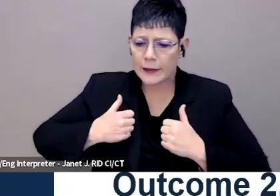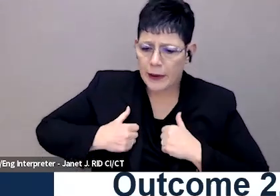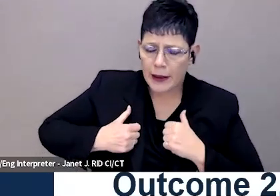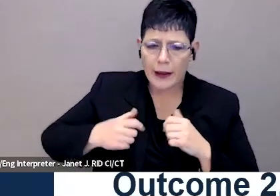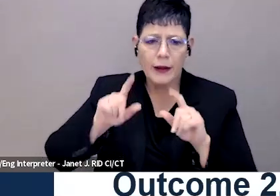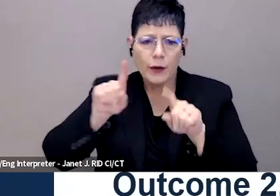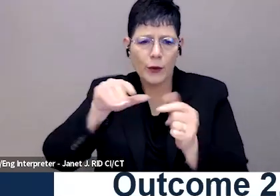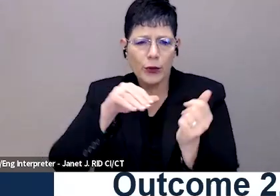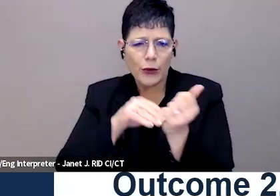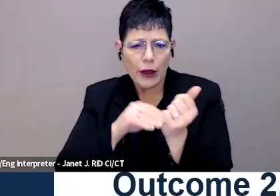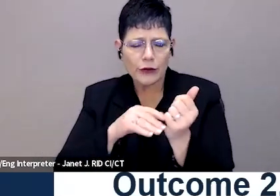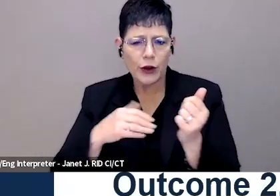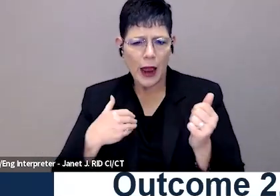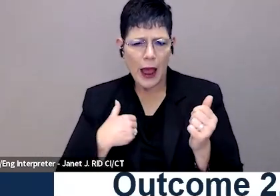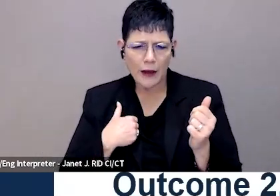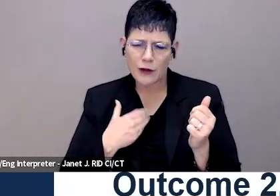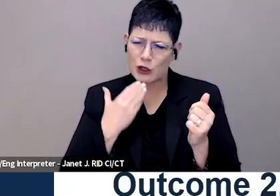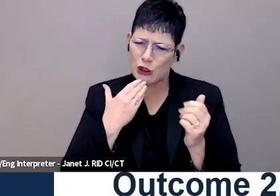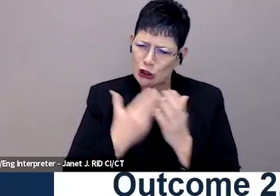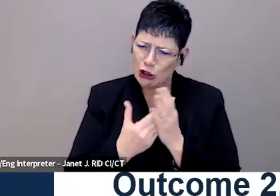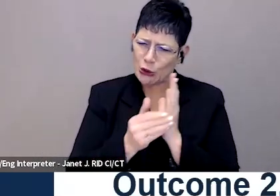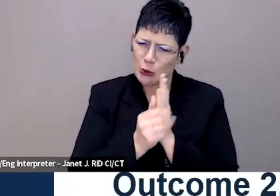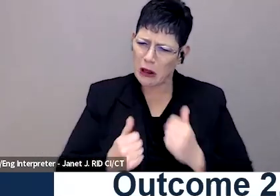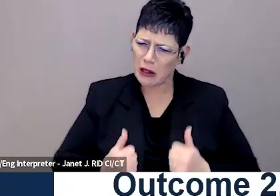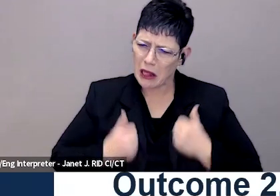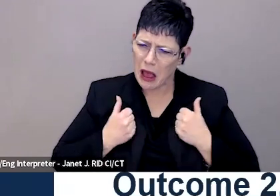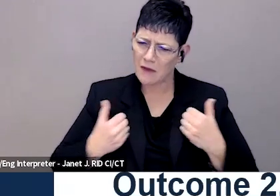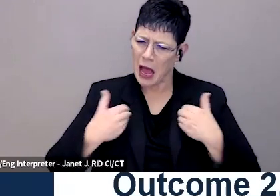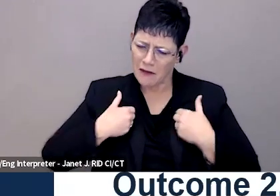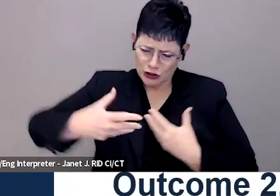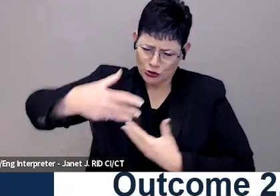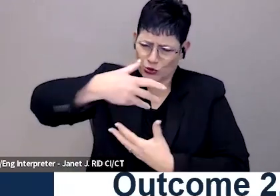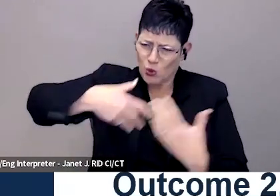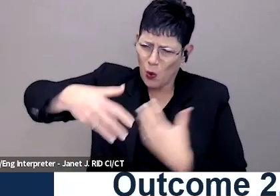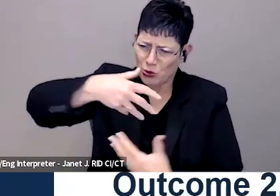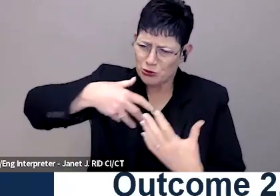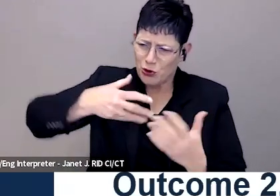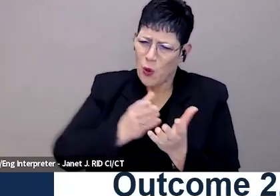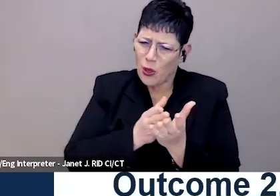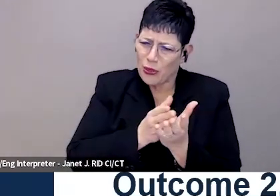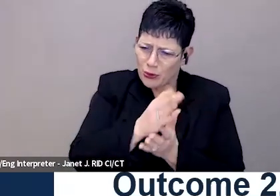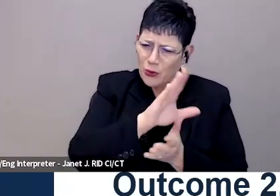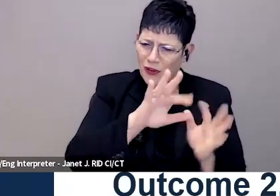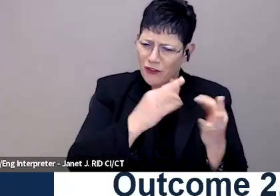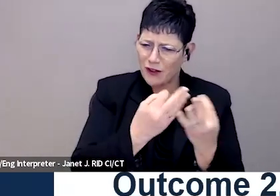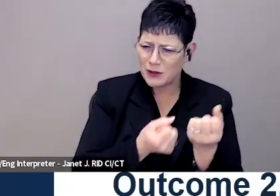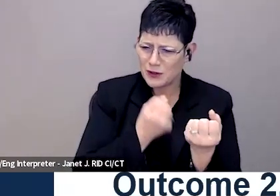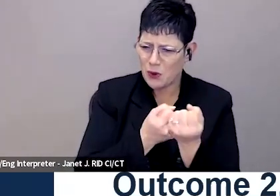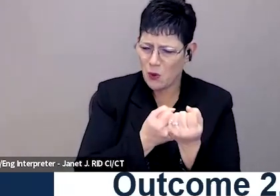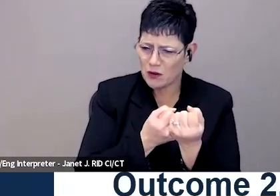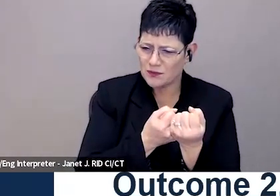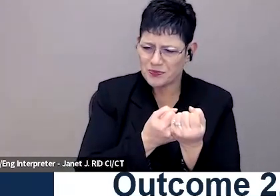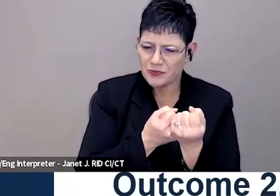plan, having a good quality of life and connecting with other people, the social connections that prevent isolation and loneliness,